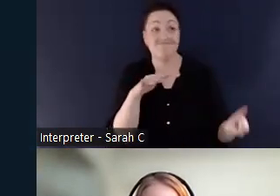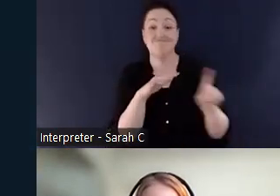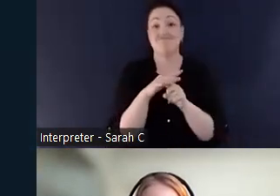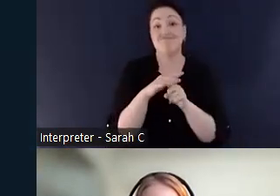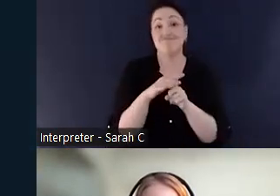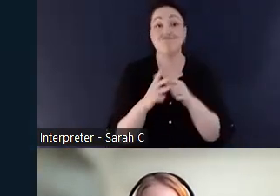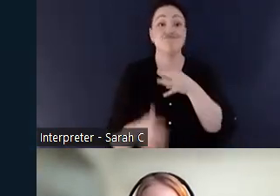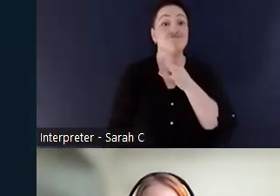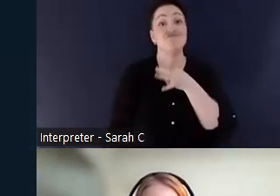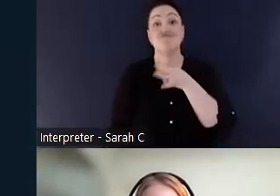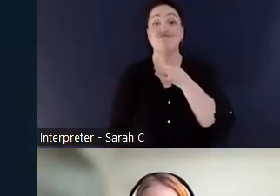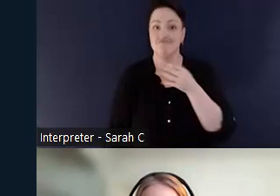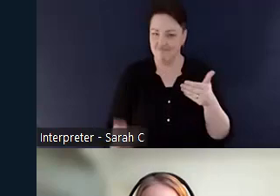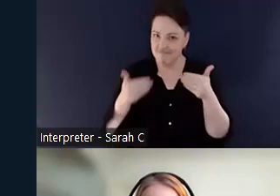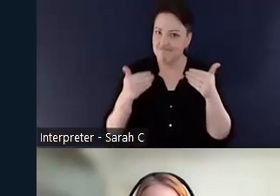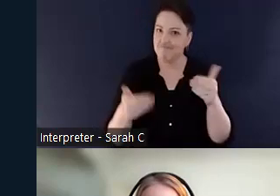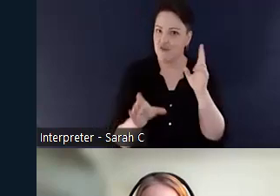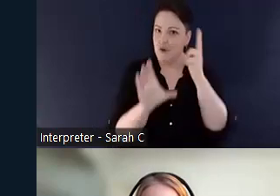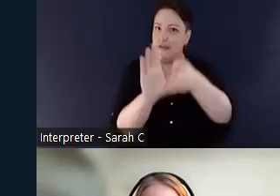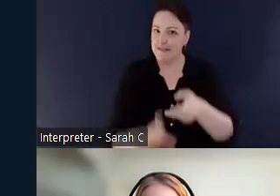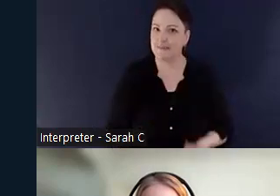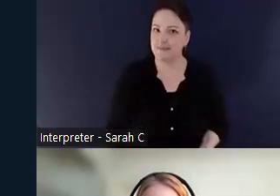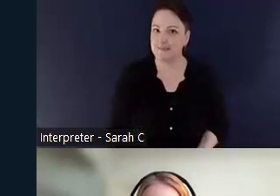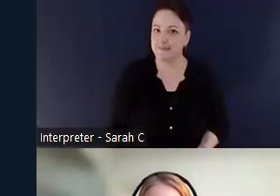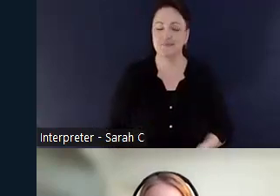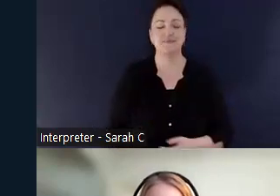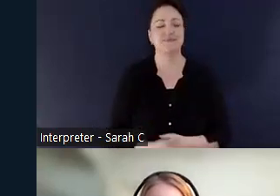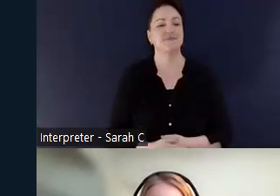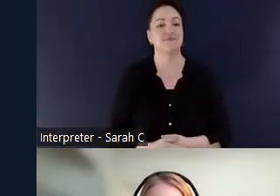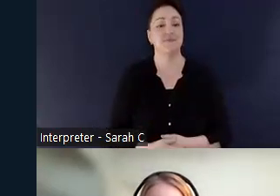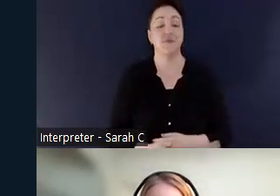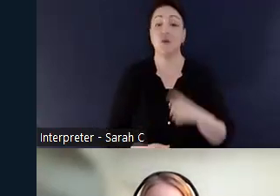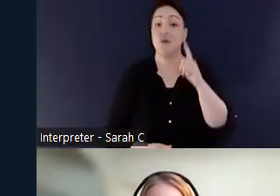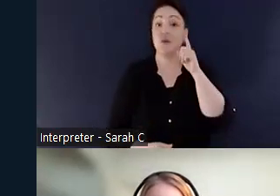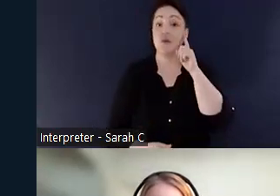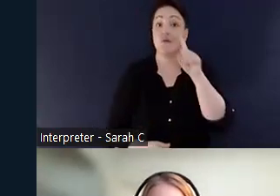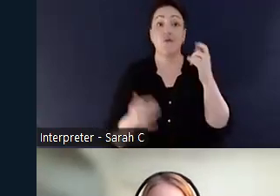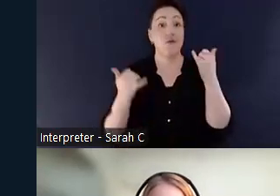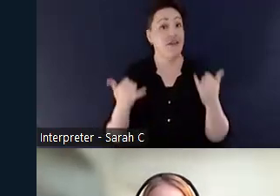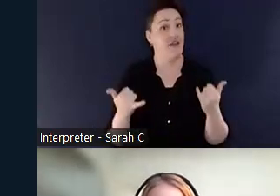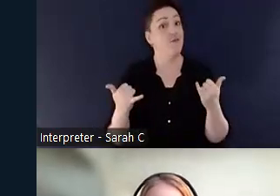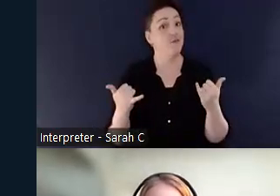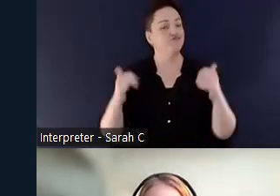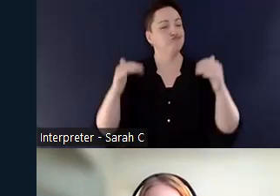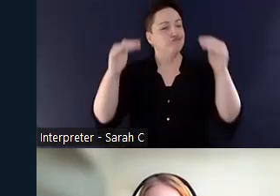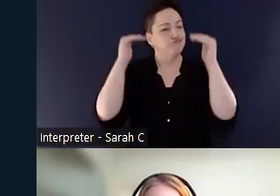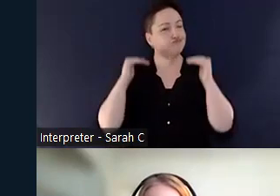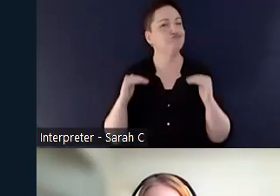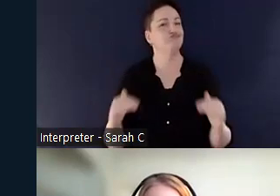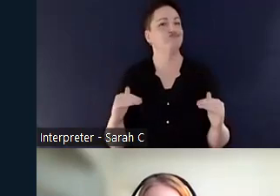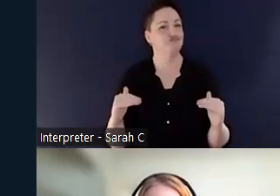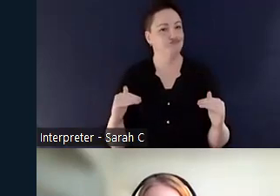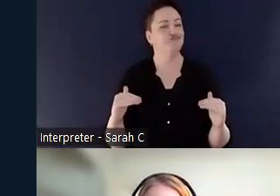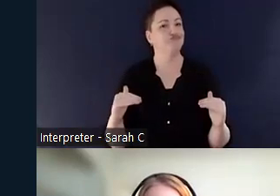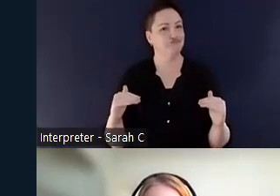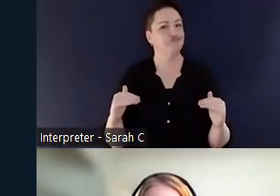one arises. For now, I think we can move on from the Q&A session onto the next